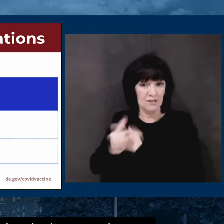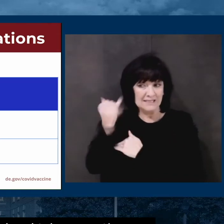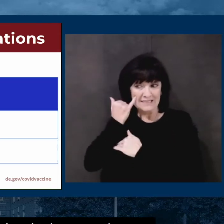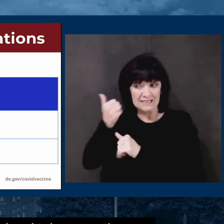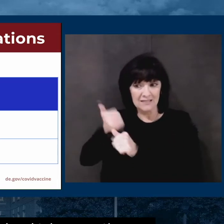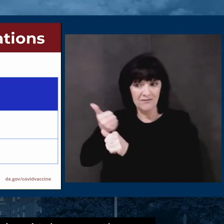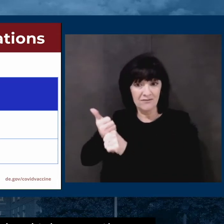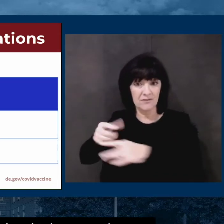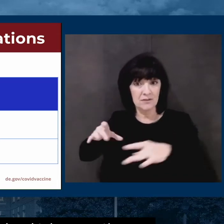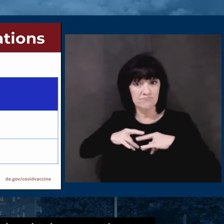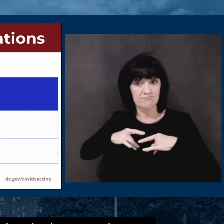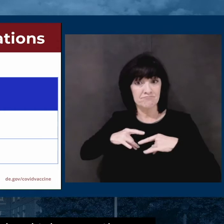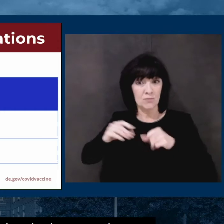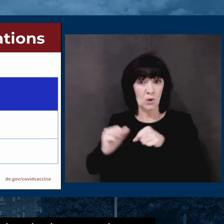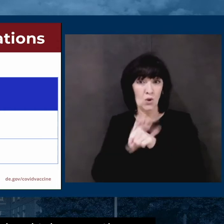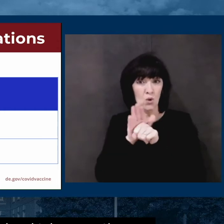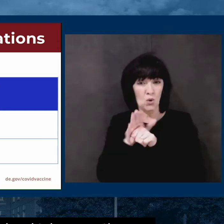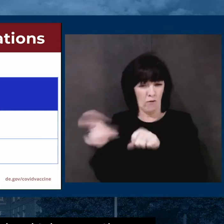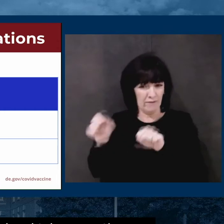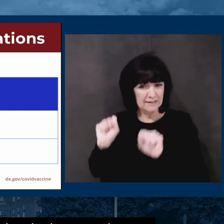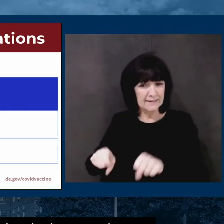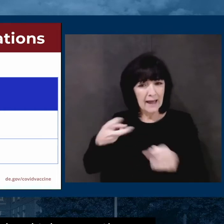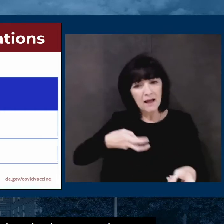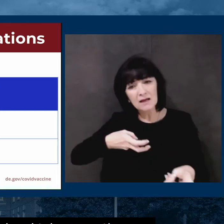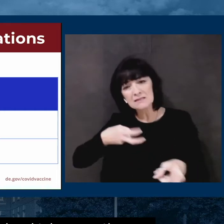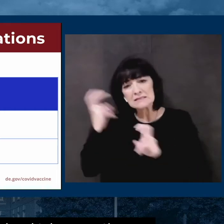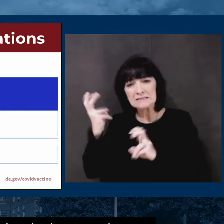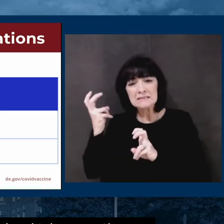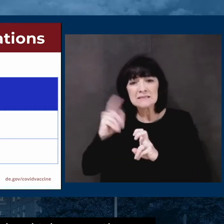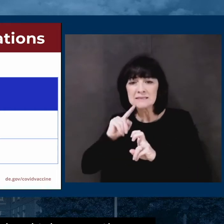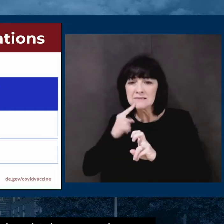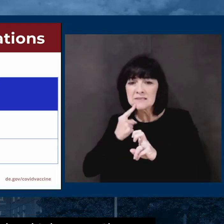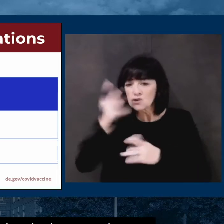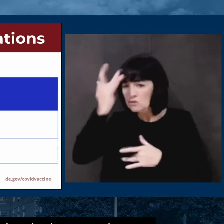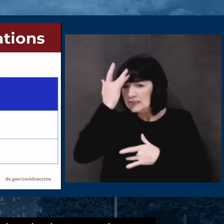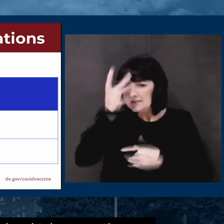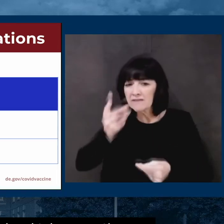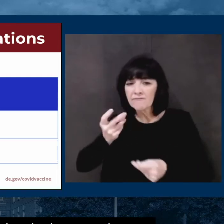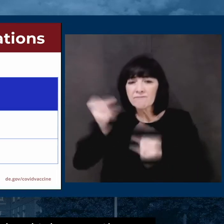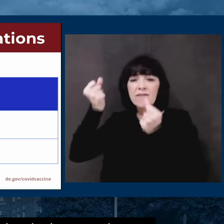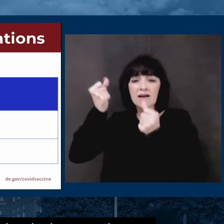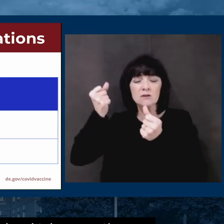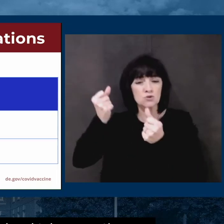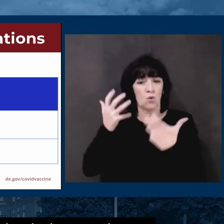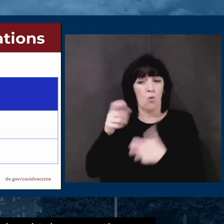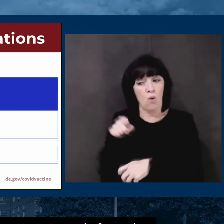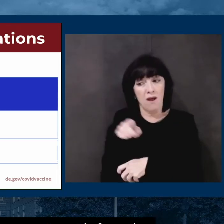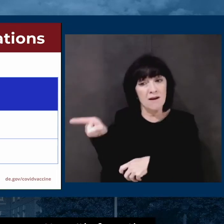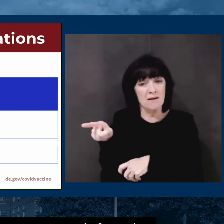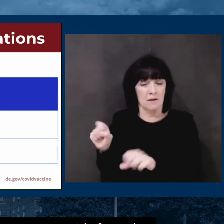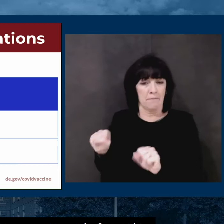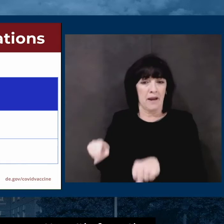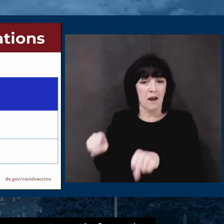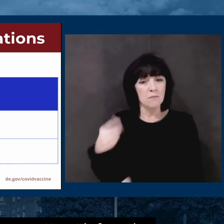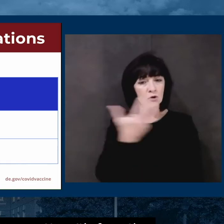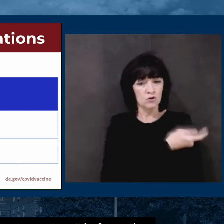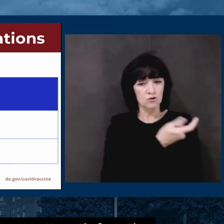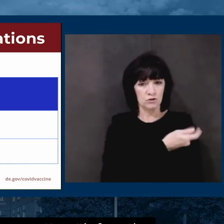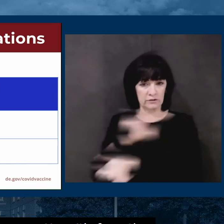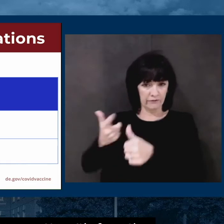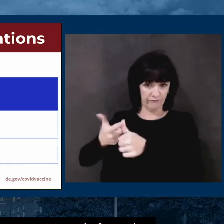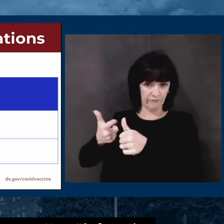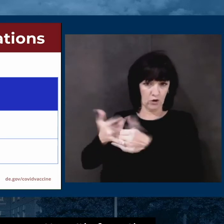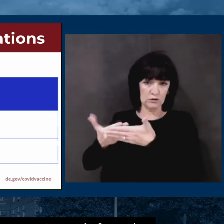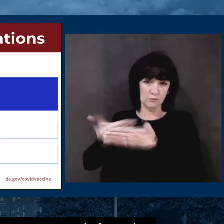So here, this is what the initial recommendations are from ACIP, where they have a phase 1B and phase 1C. we are currently looking at